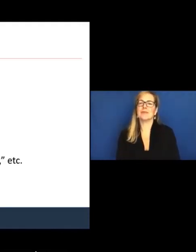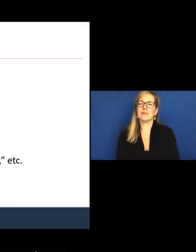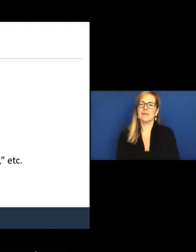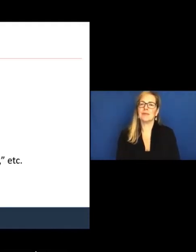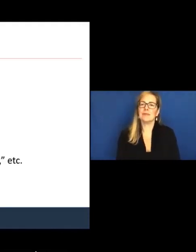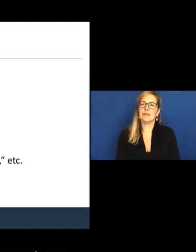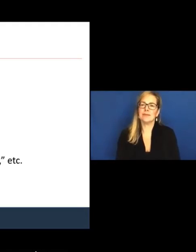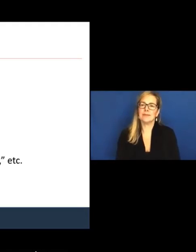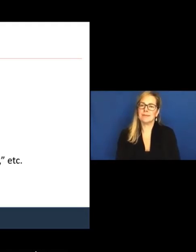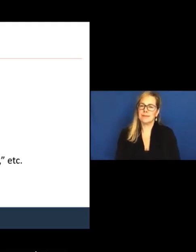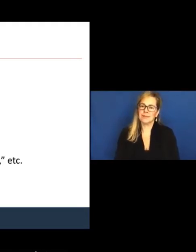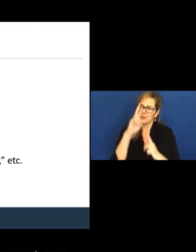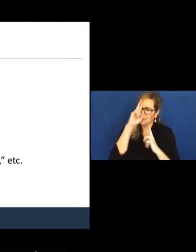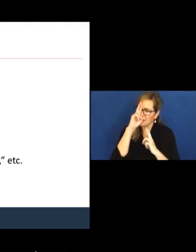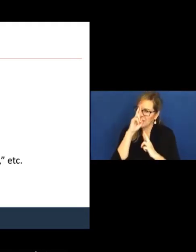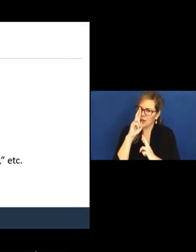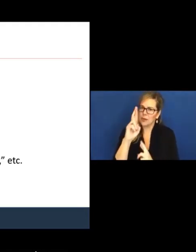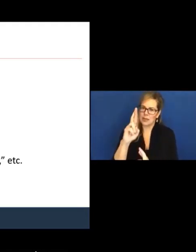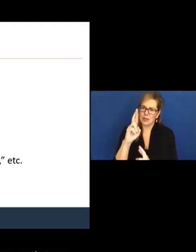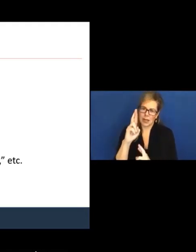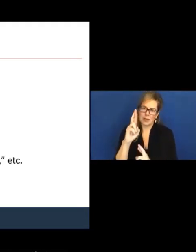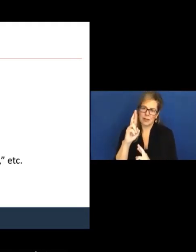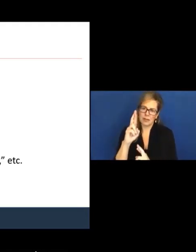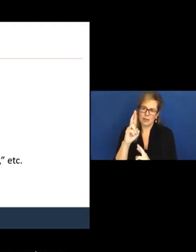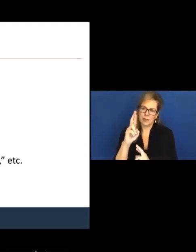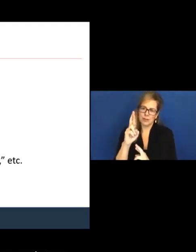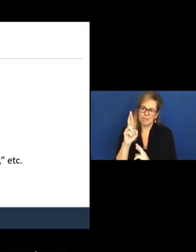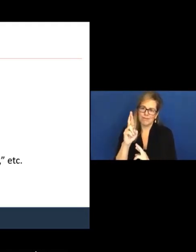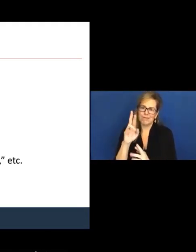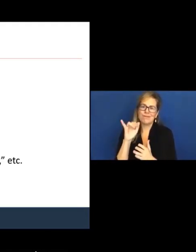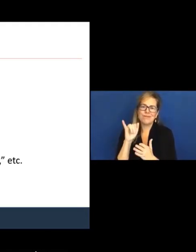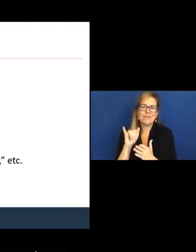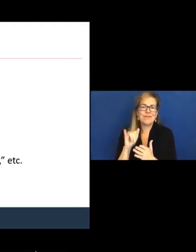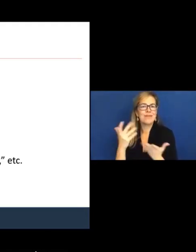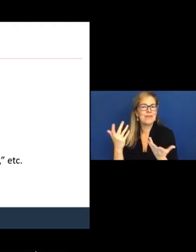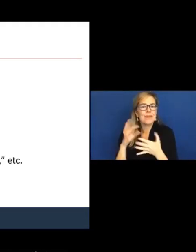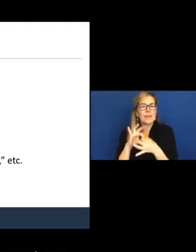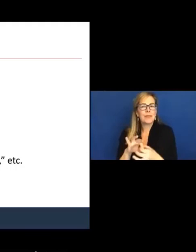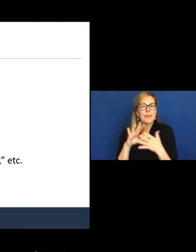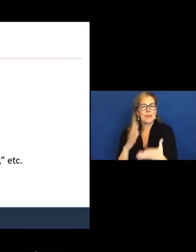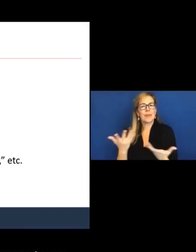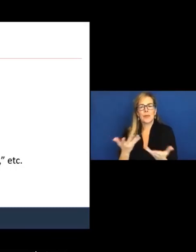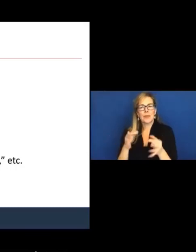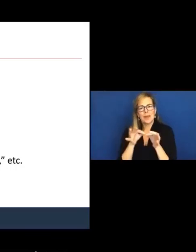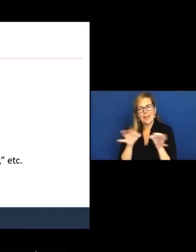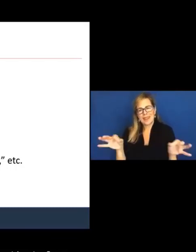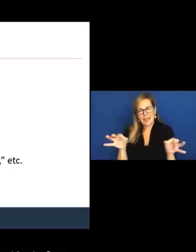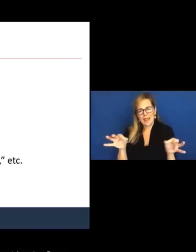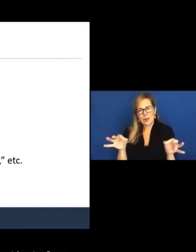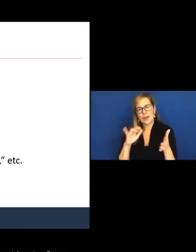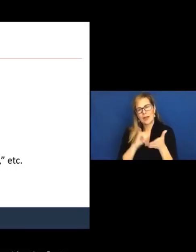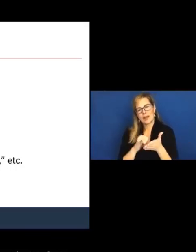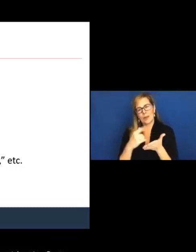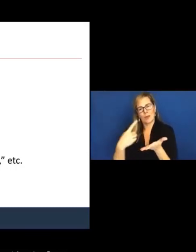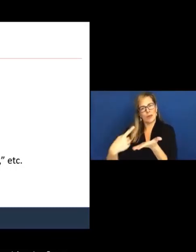Be respectful. This is about language that we use when we talk about disability. And so we have